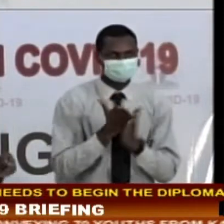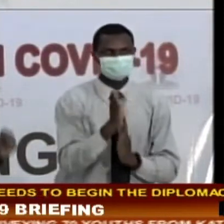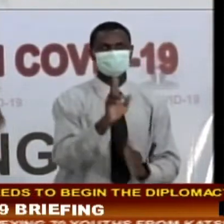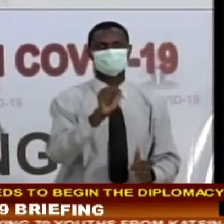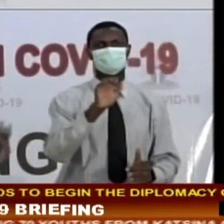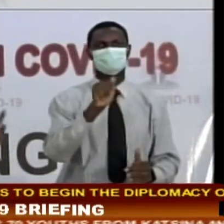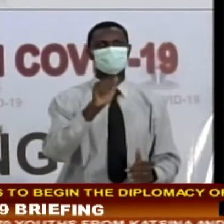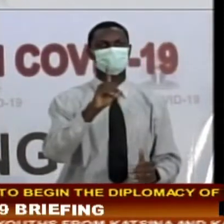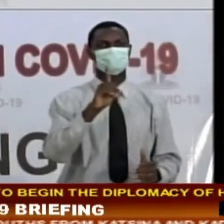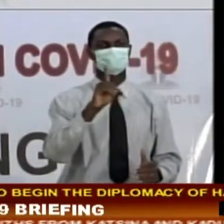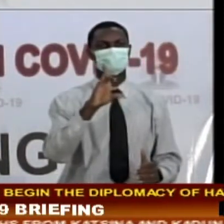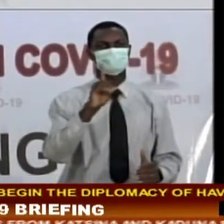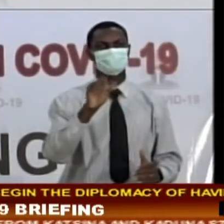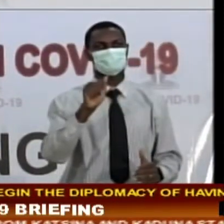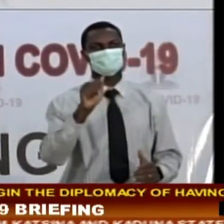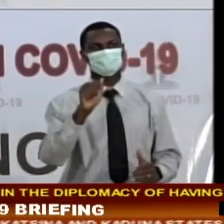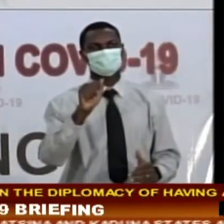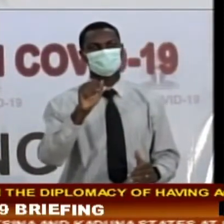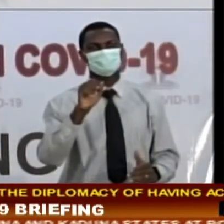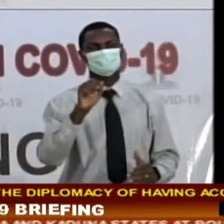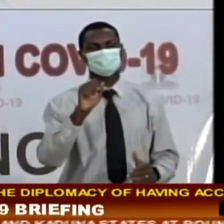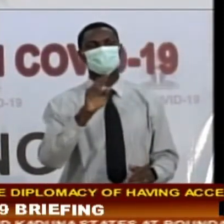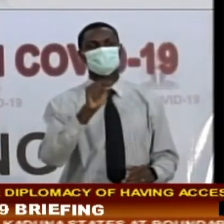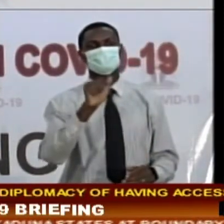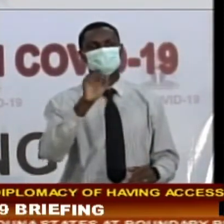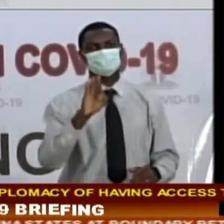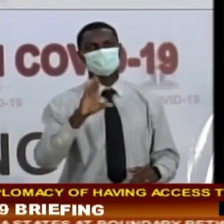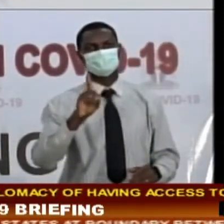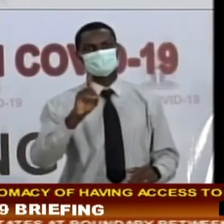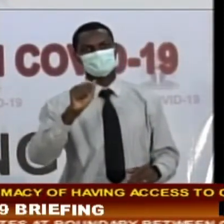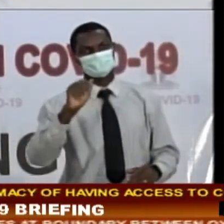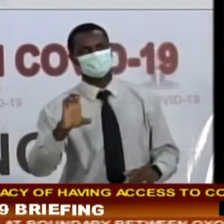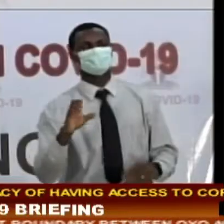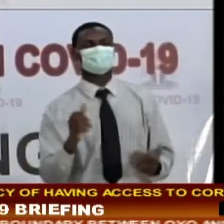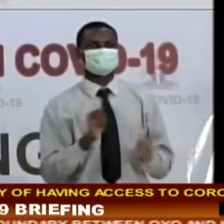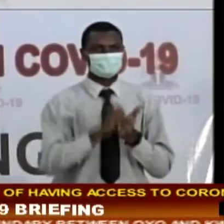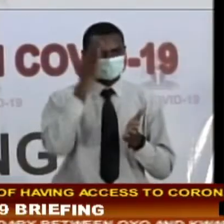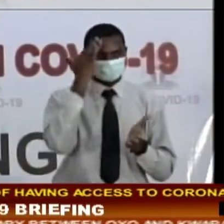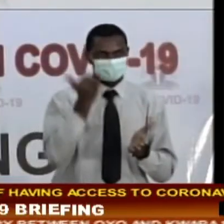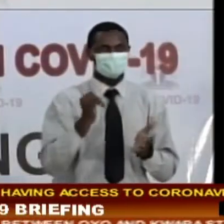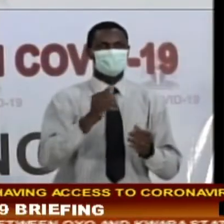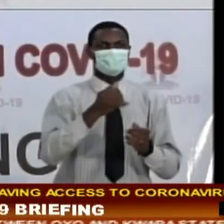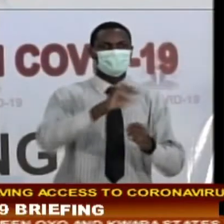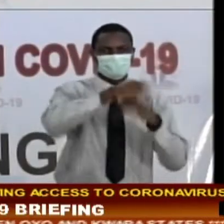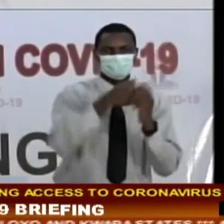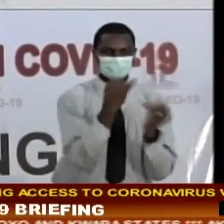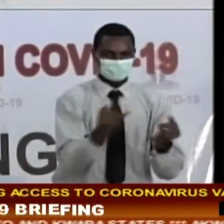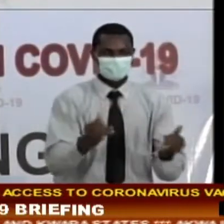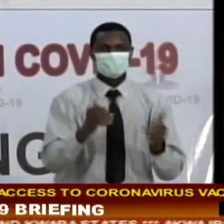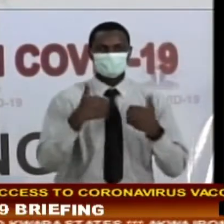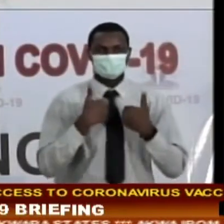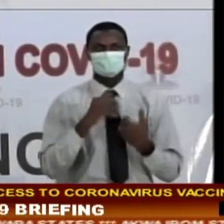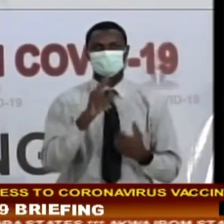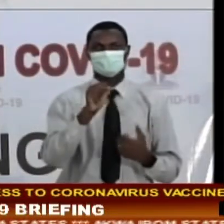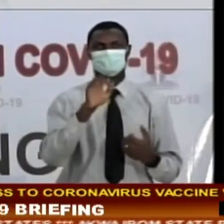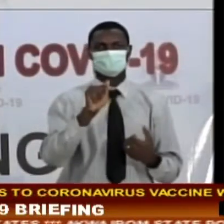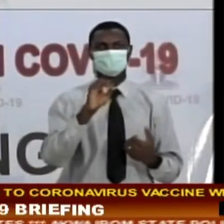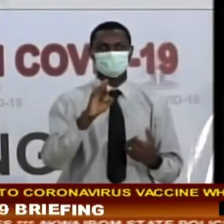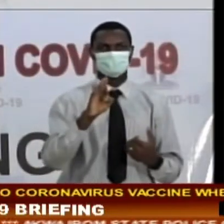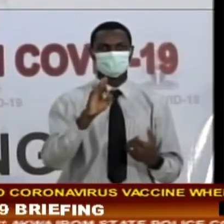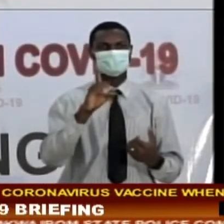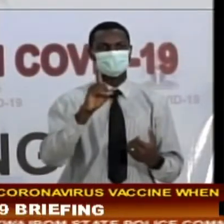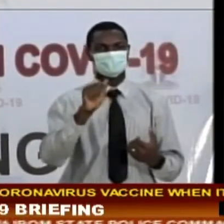navd and that's why all items carry navd number if you send it to the chairman of the task force would he give you an